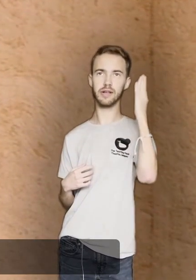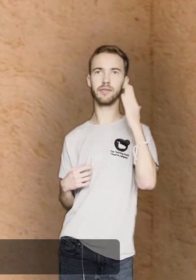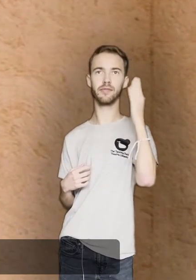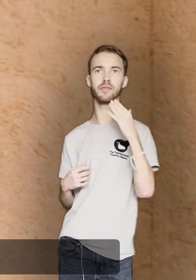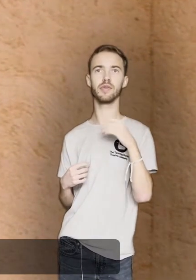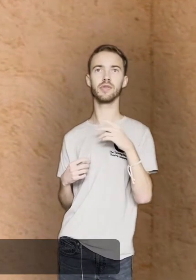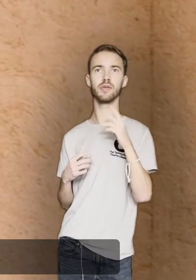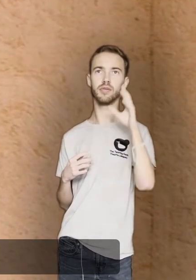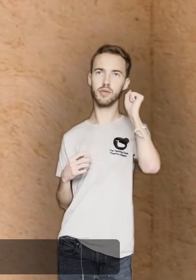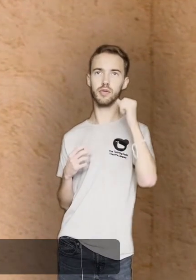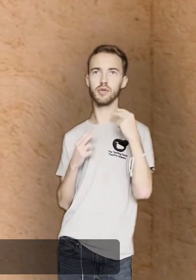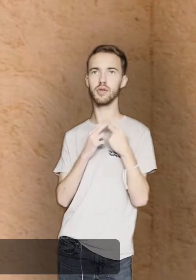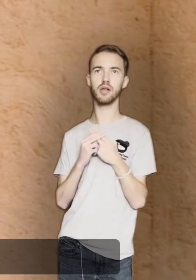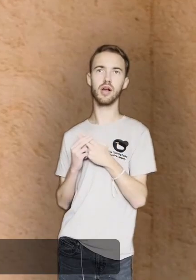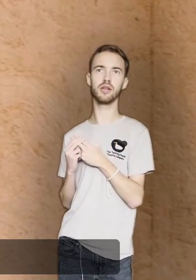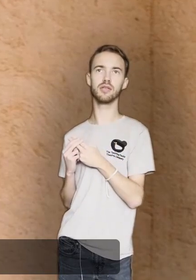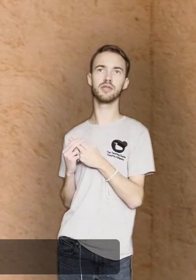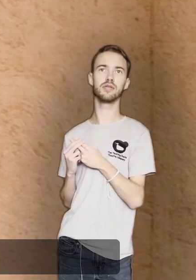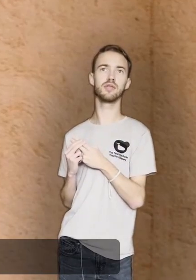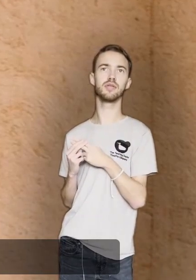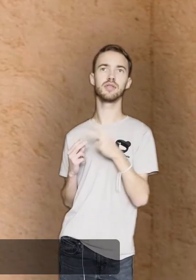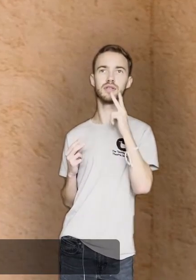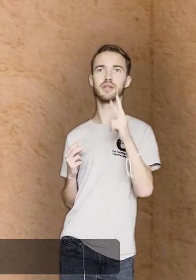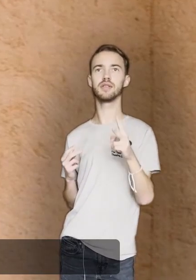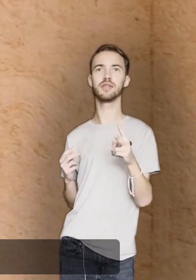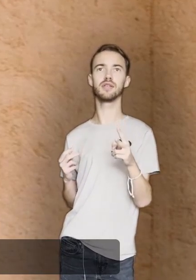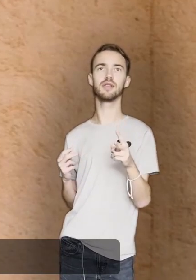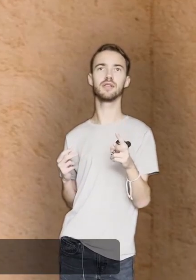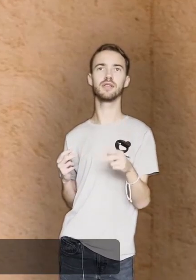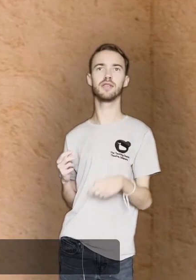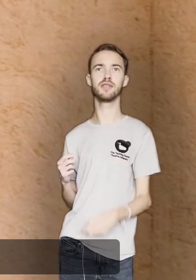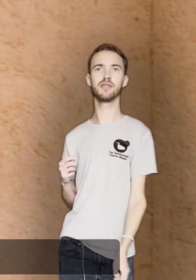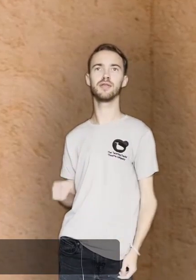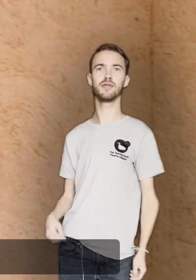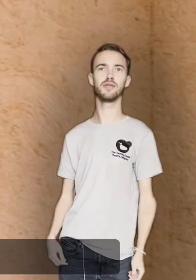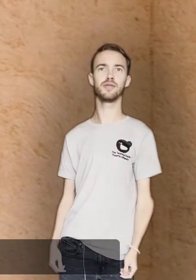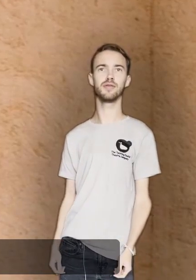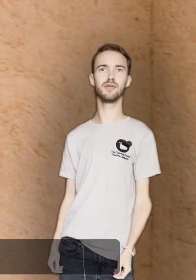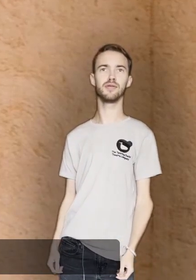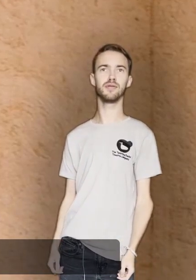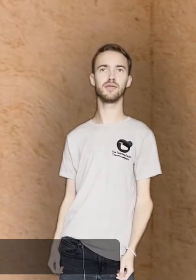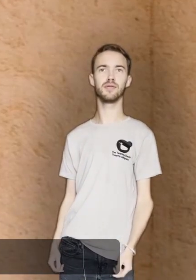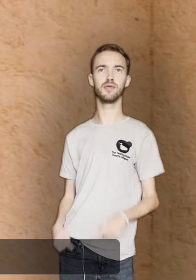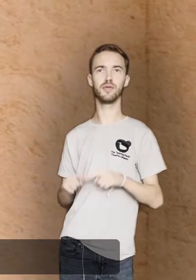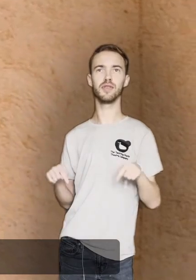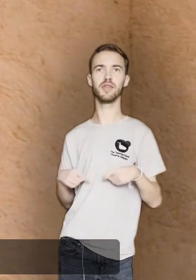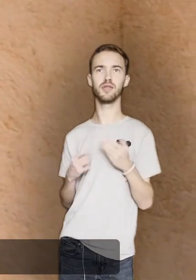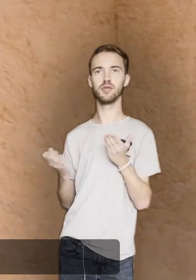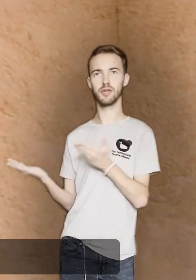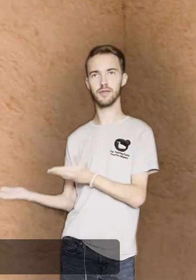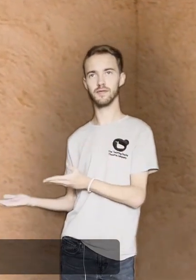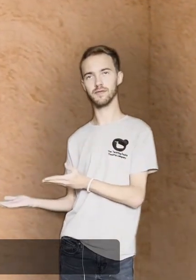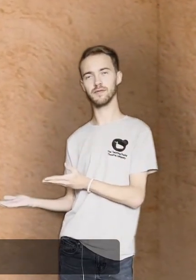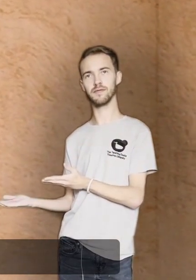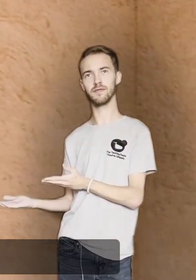dreams, making memories together, and you'll see we've got a lot to